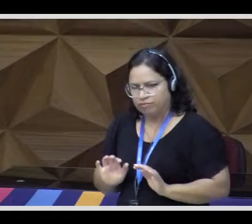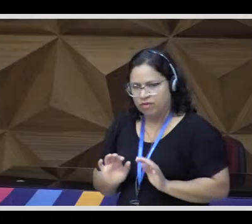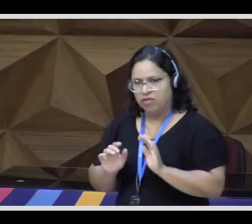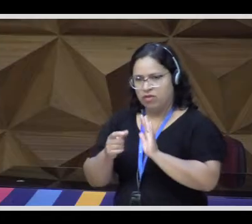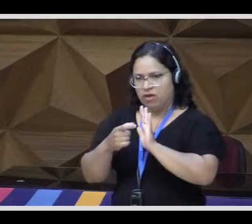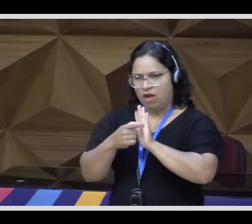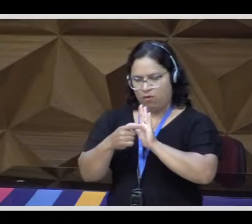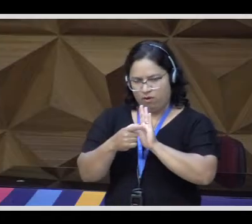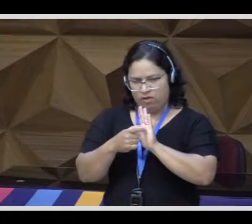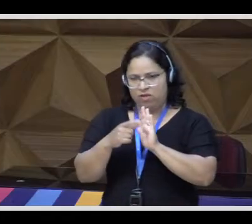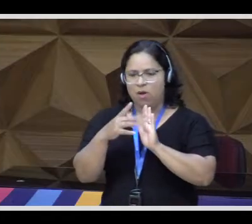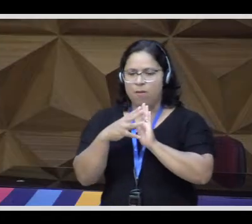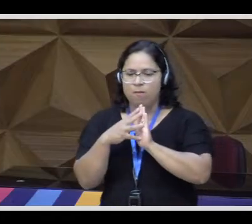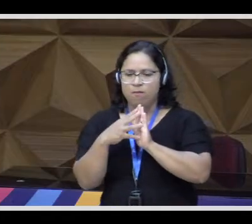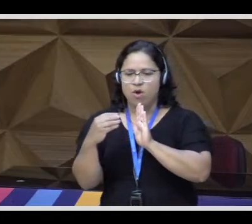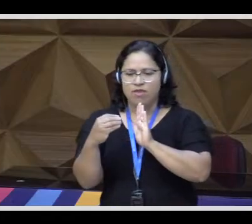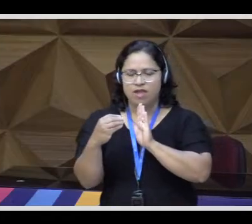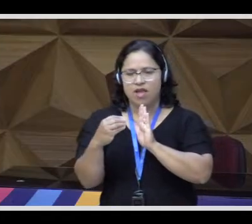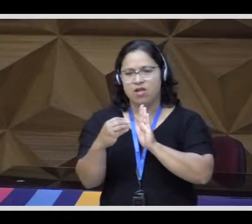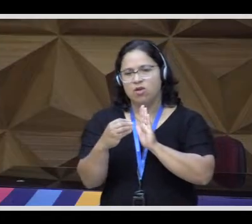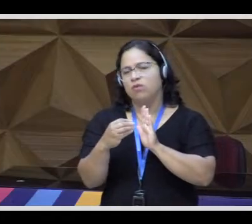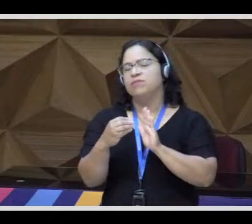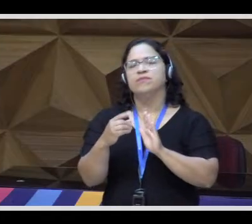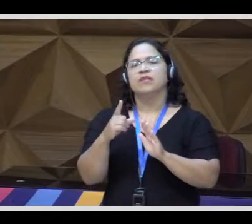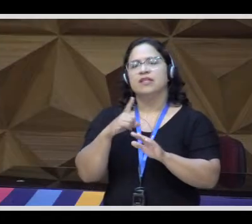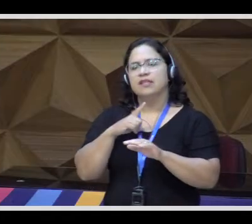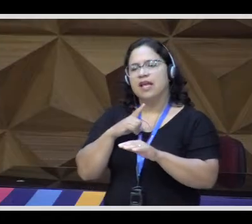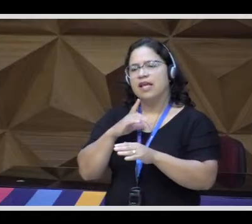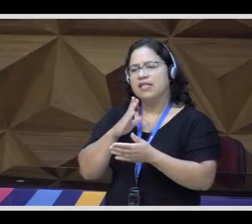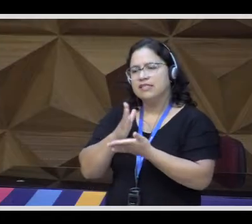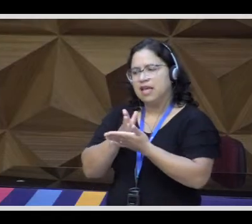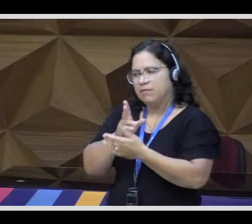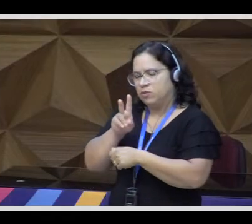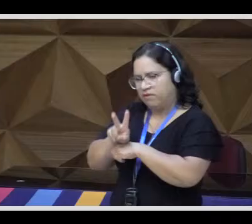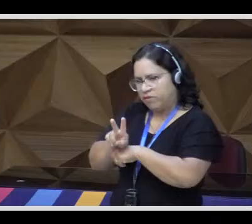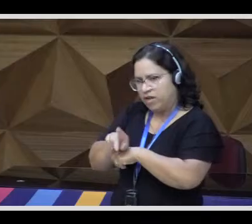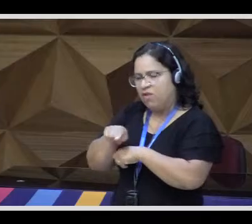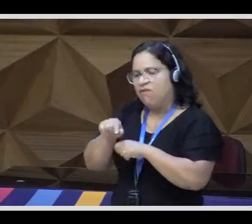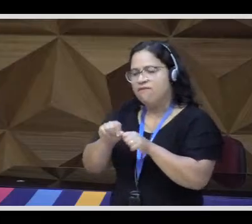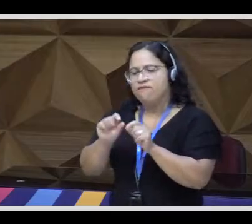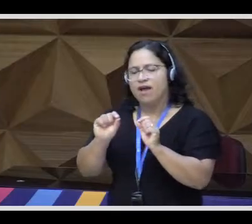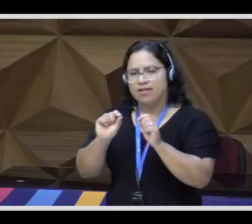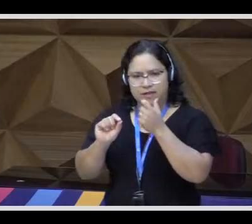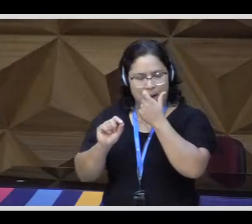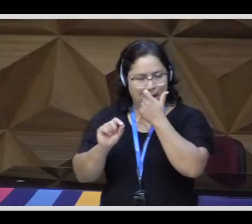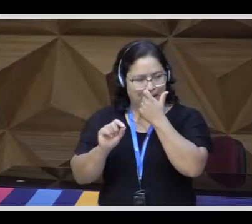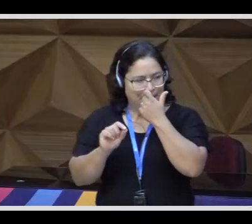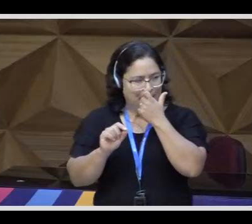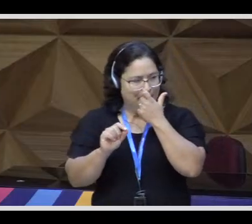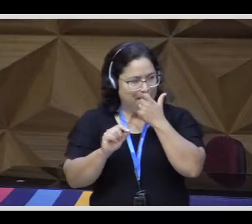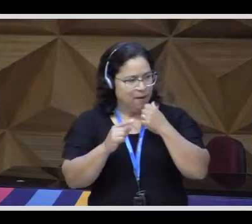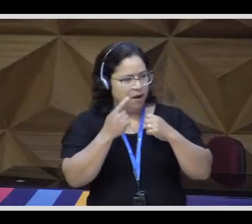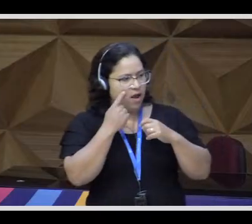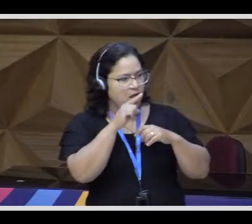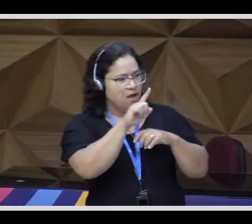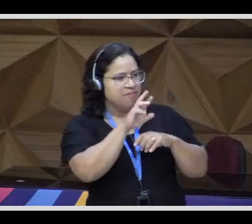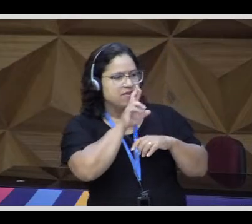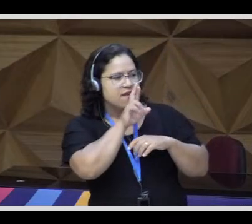semi-supervised model that does the following, okay? So I get the outcome of the election,